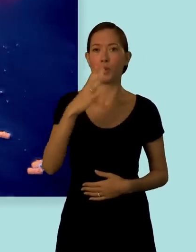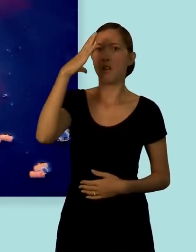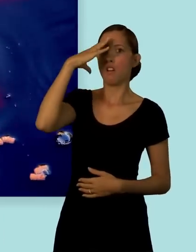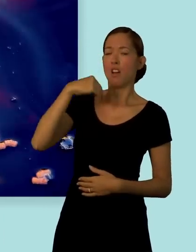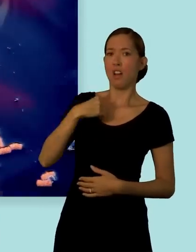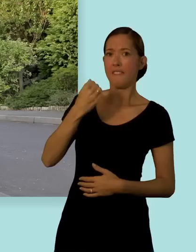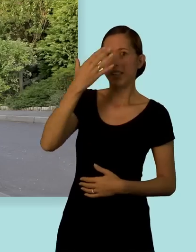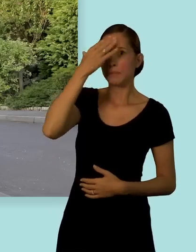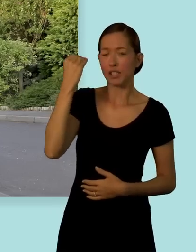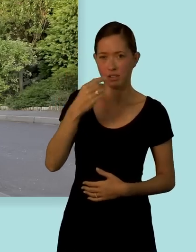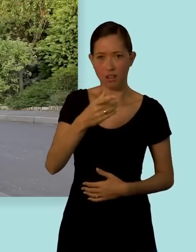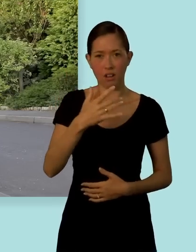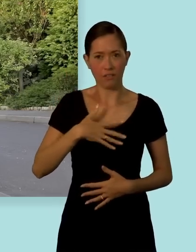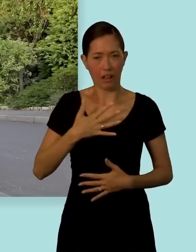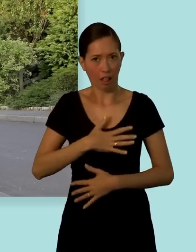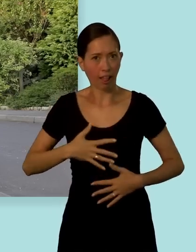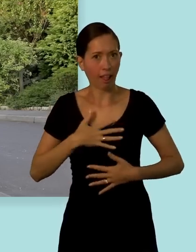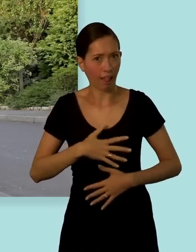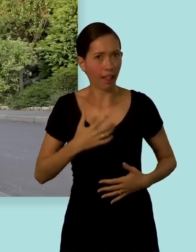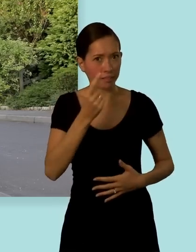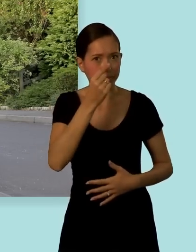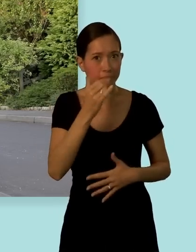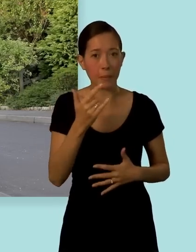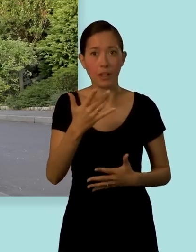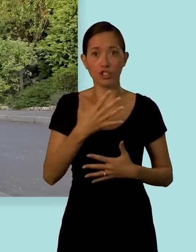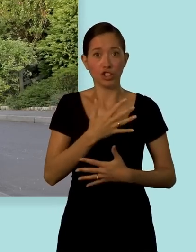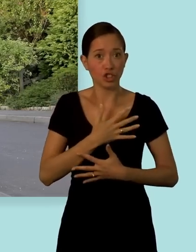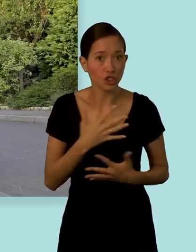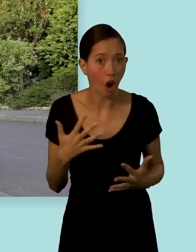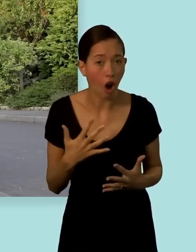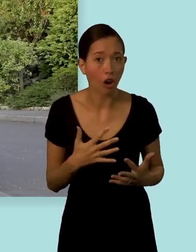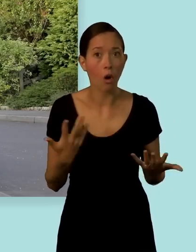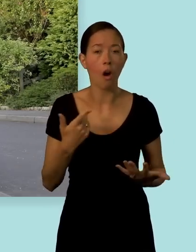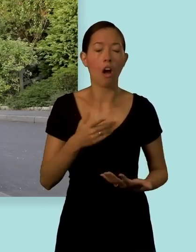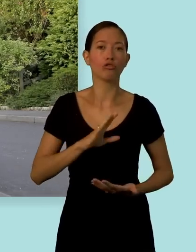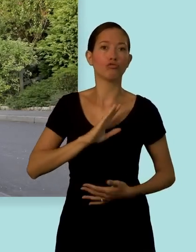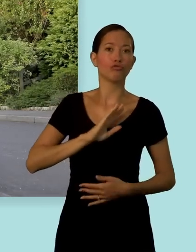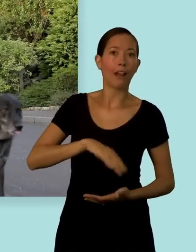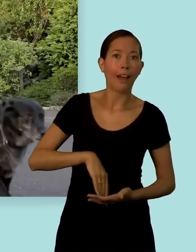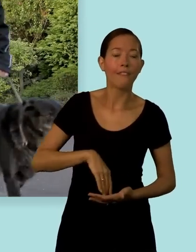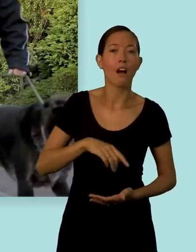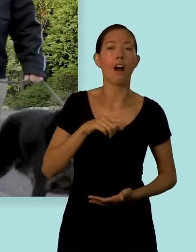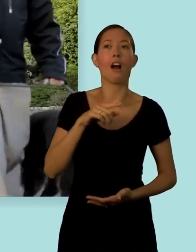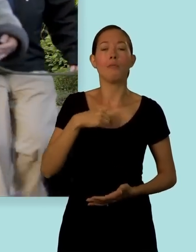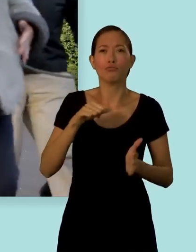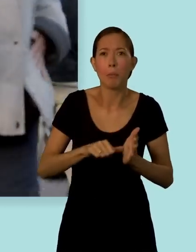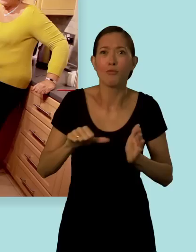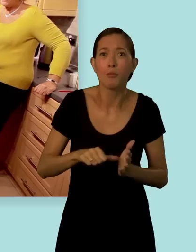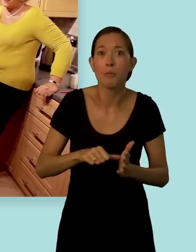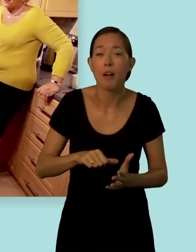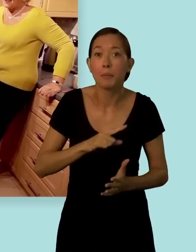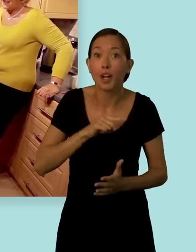range of emotions. The news might come as a shock, or for some people, it might bring a sense of relief, as it provides an explanation for the problems they've been